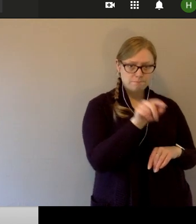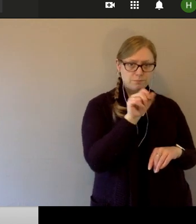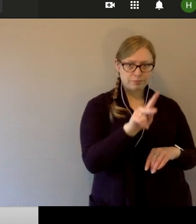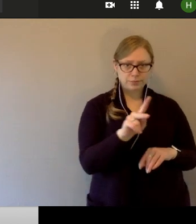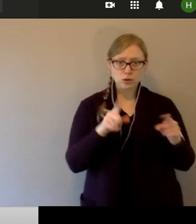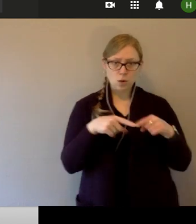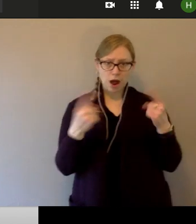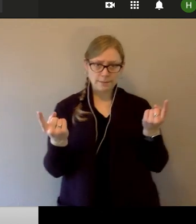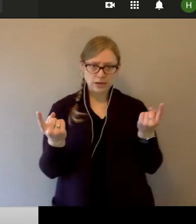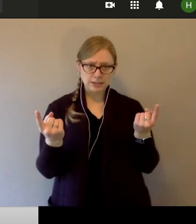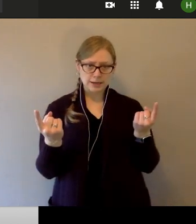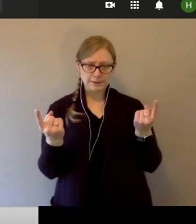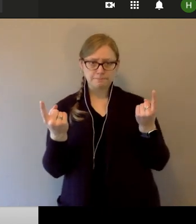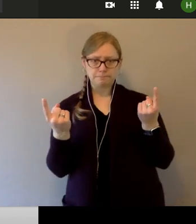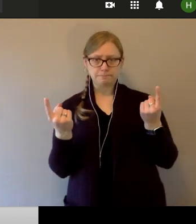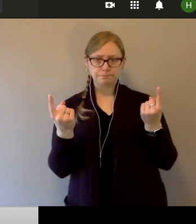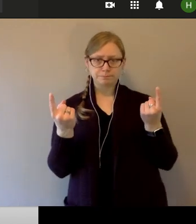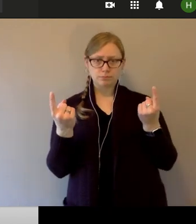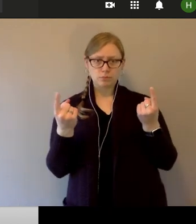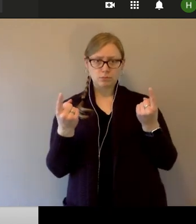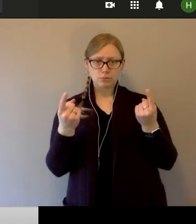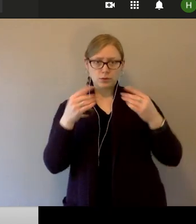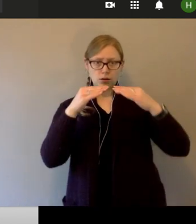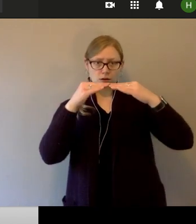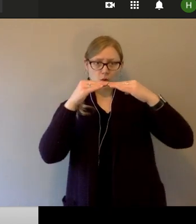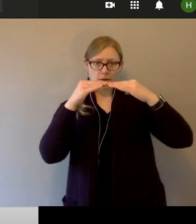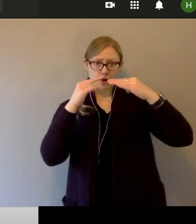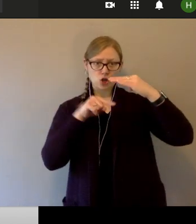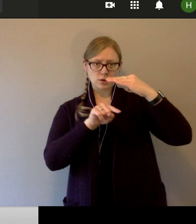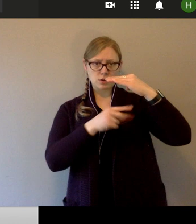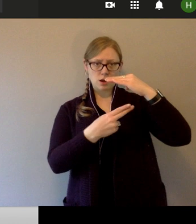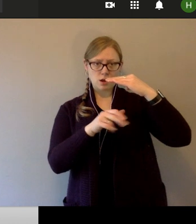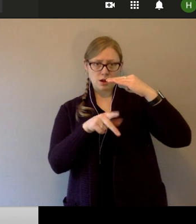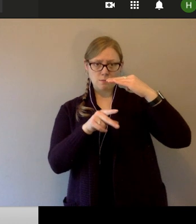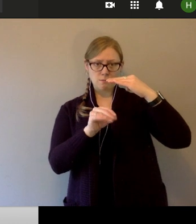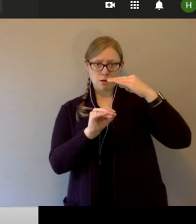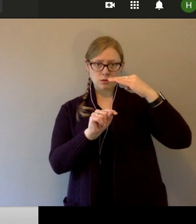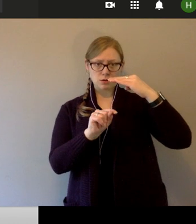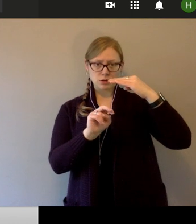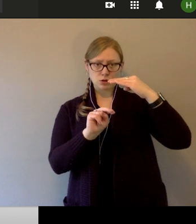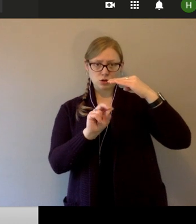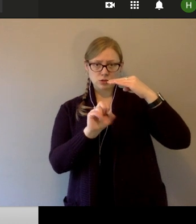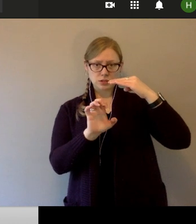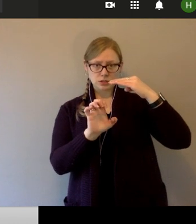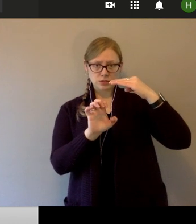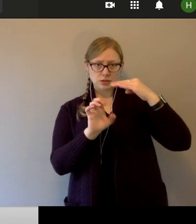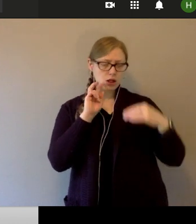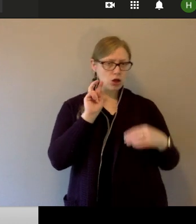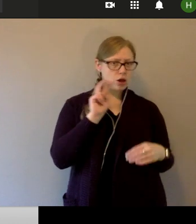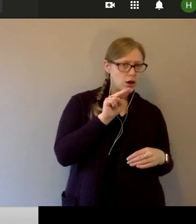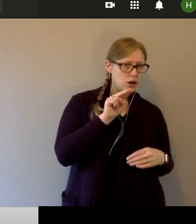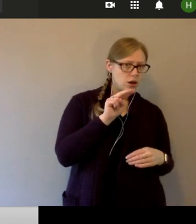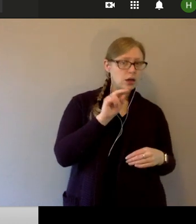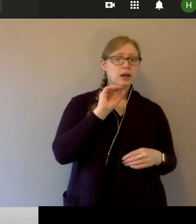opposite over hypotenuse. Okay, I looked that up, and it is